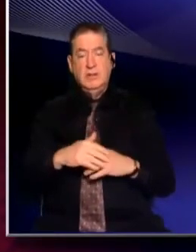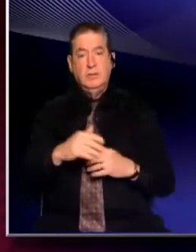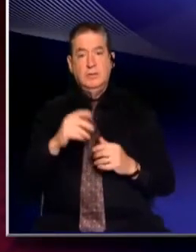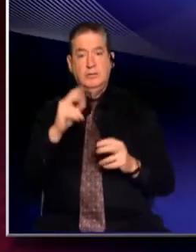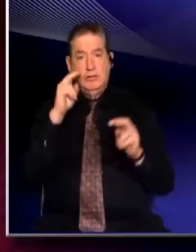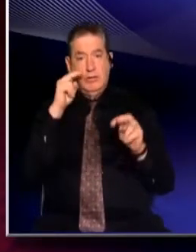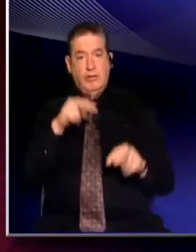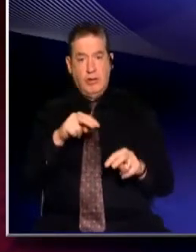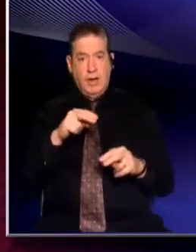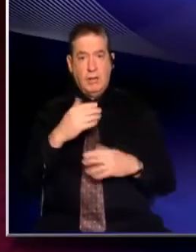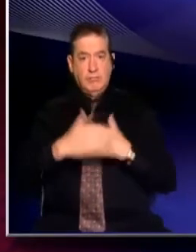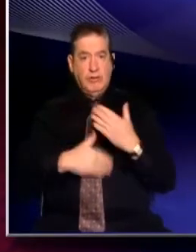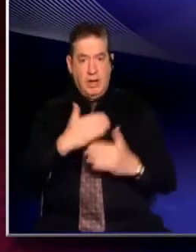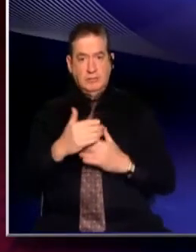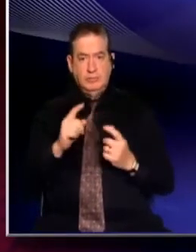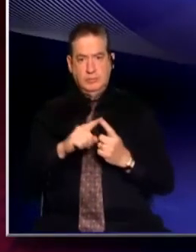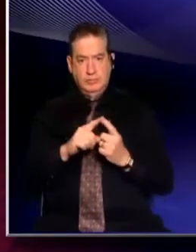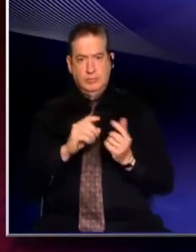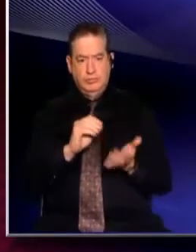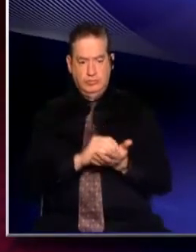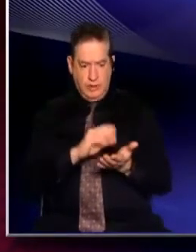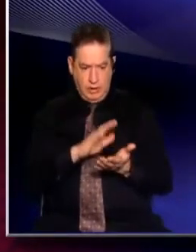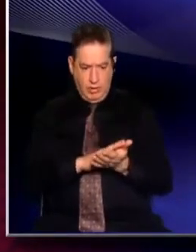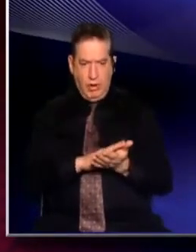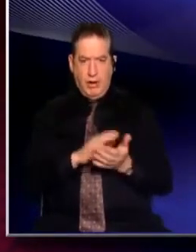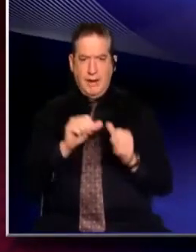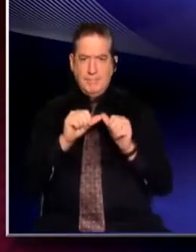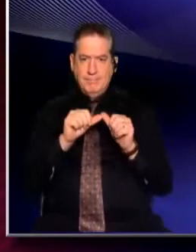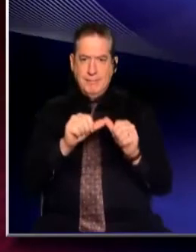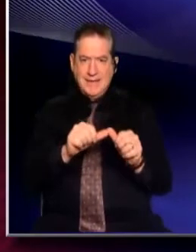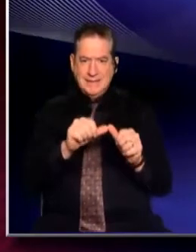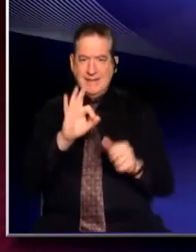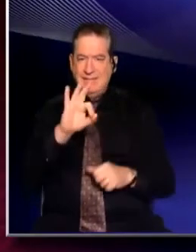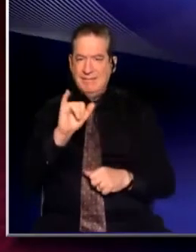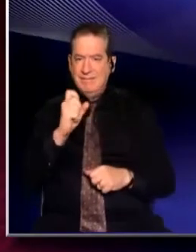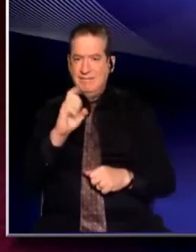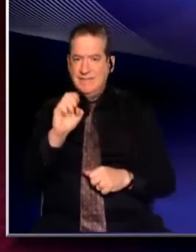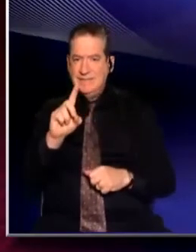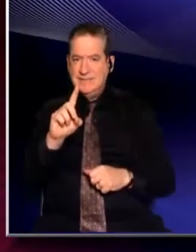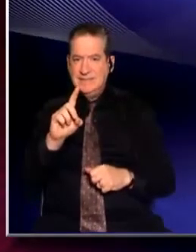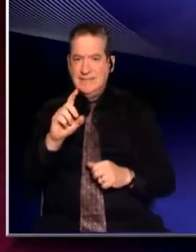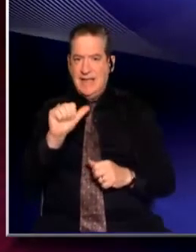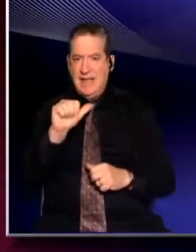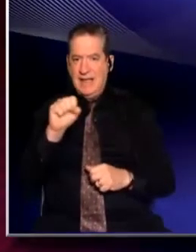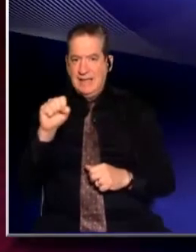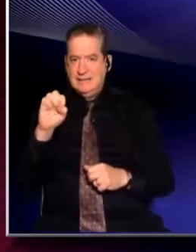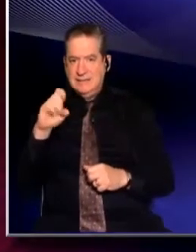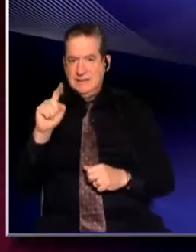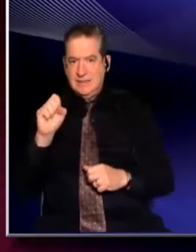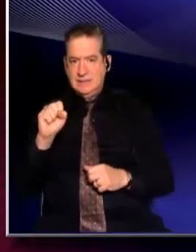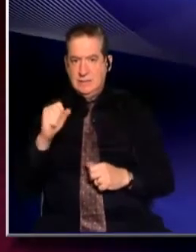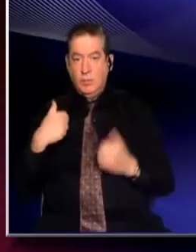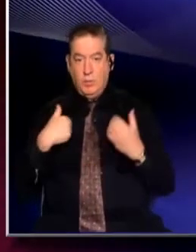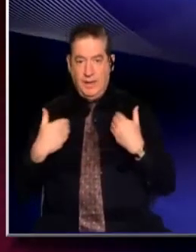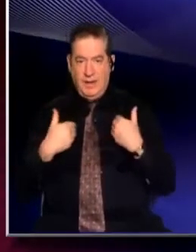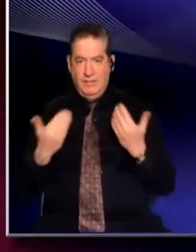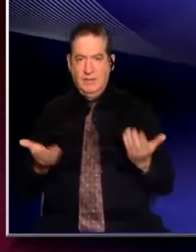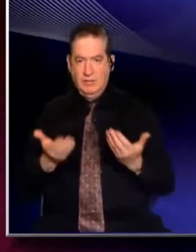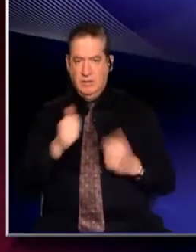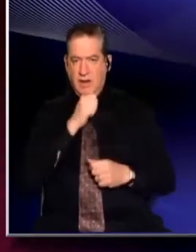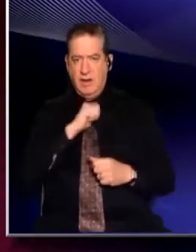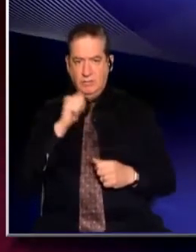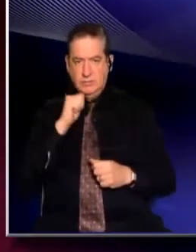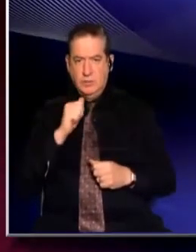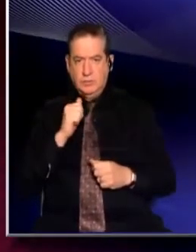looking at processes to record and maintain our fixed assets so we can account for what we have in the Arizona School for the Deaf